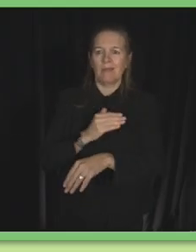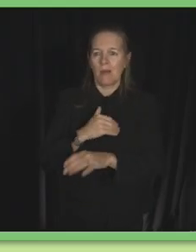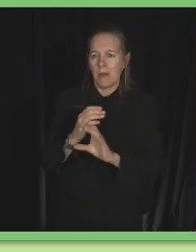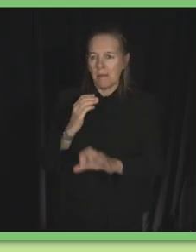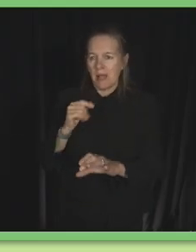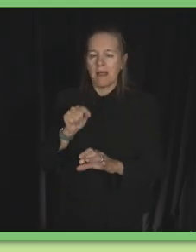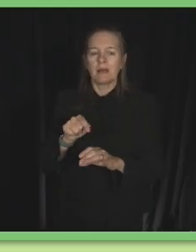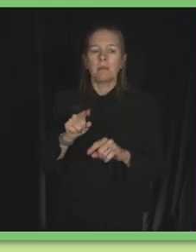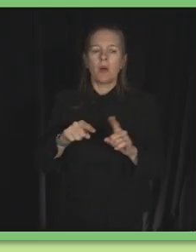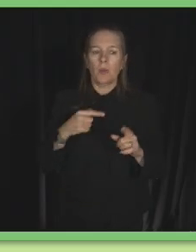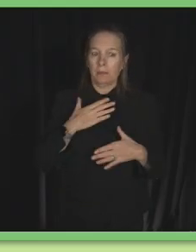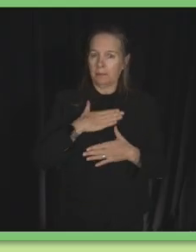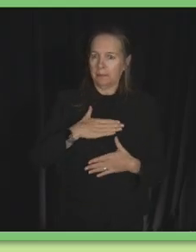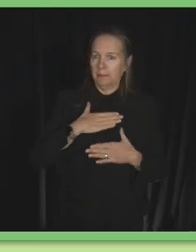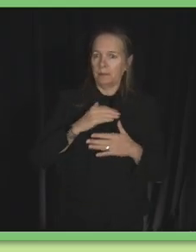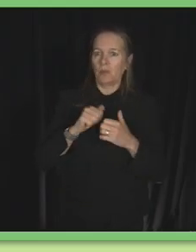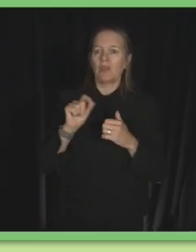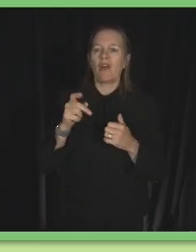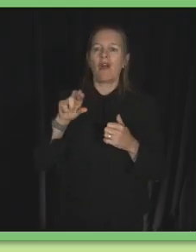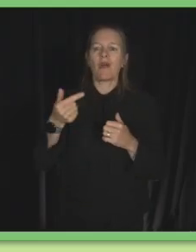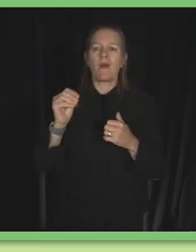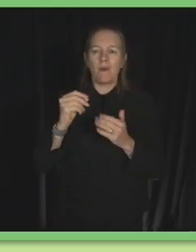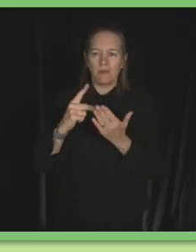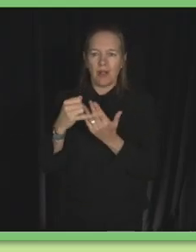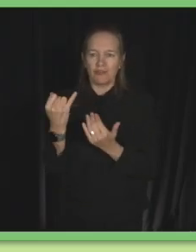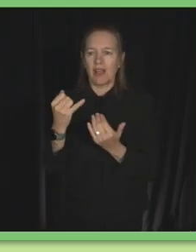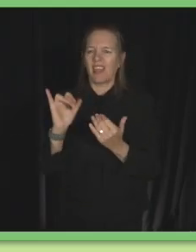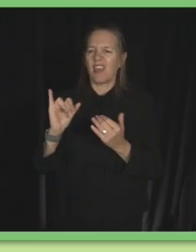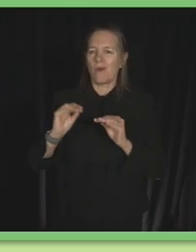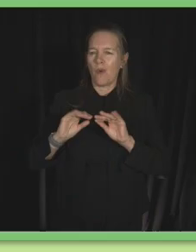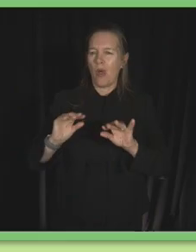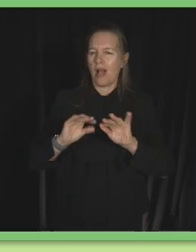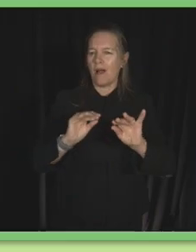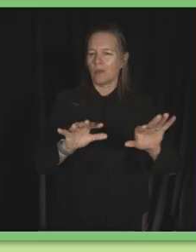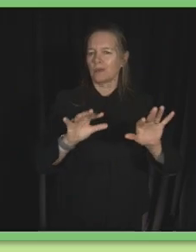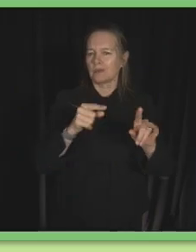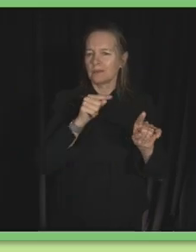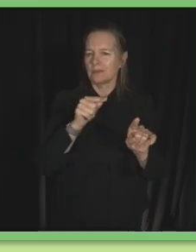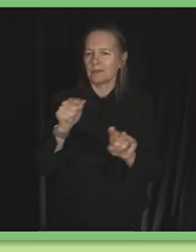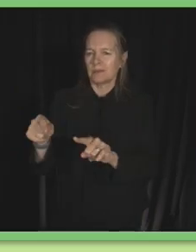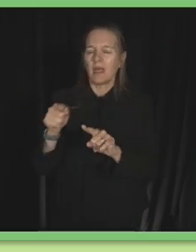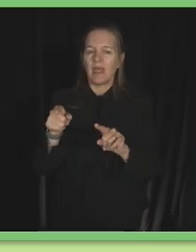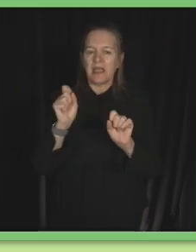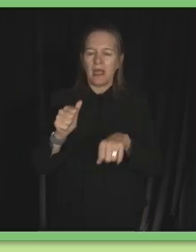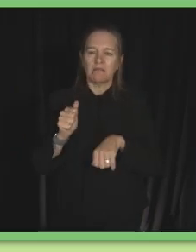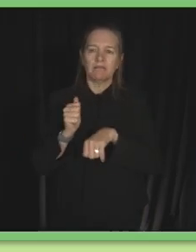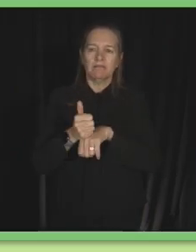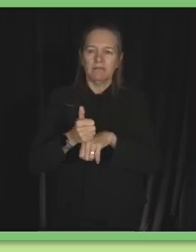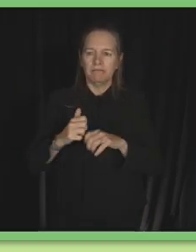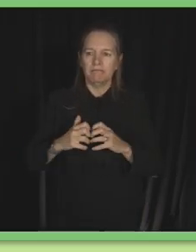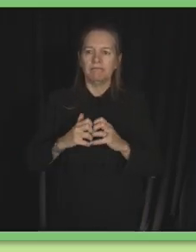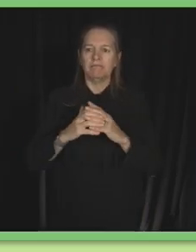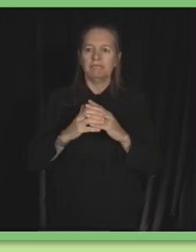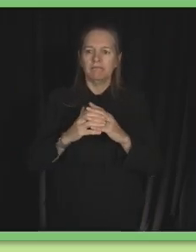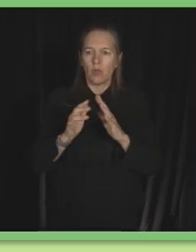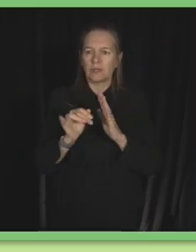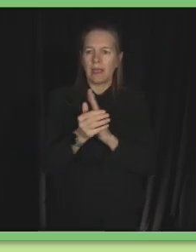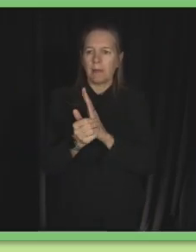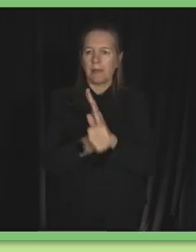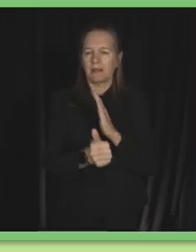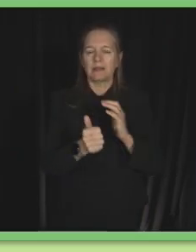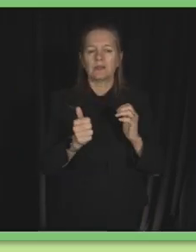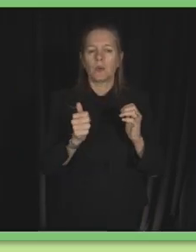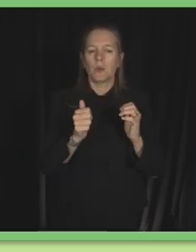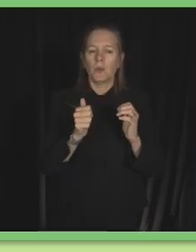pleased with the Argo project and Argo rollouts in particular in the way that it's able to implement these capabilities, I would say, with the